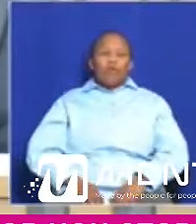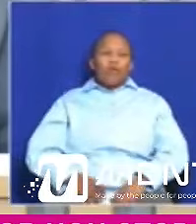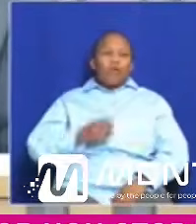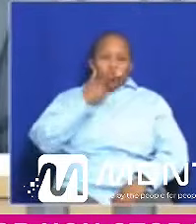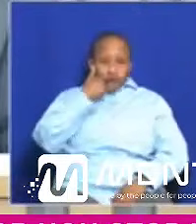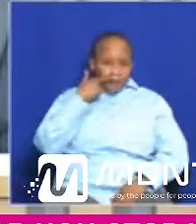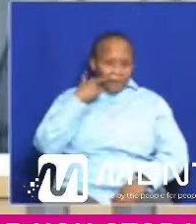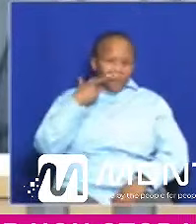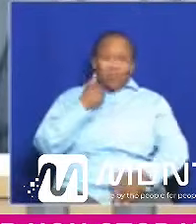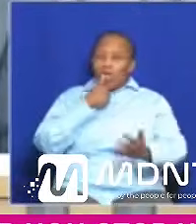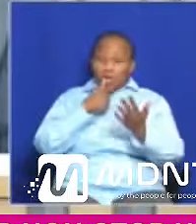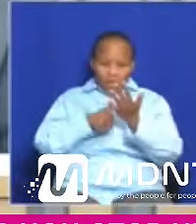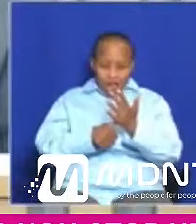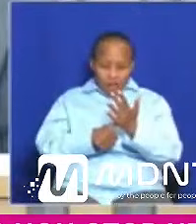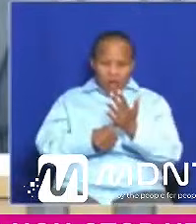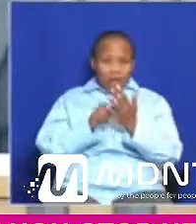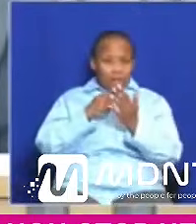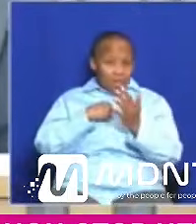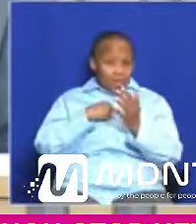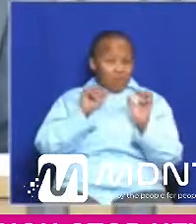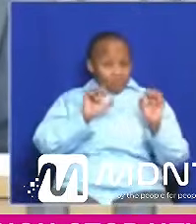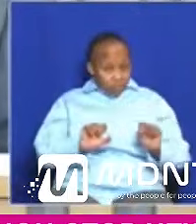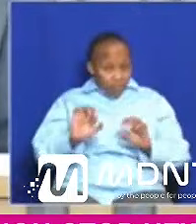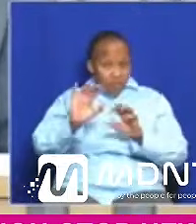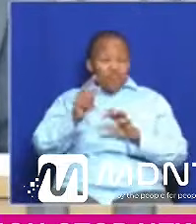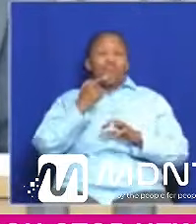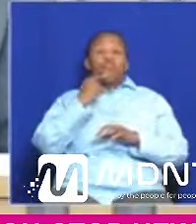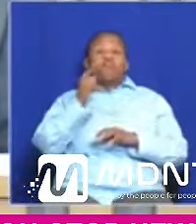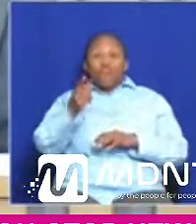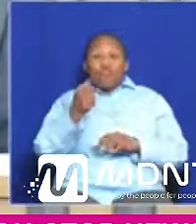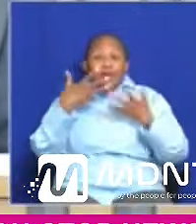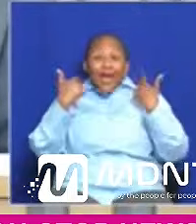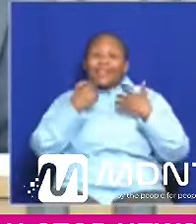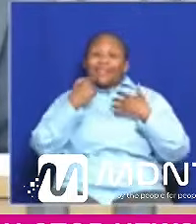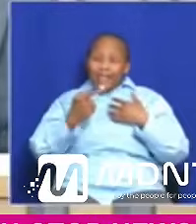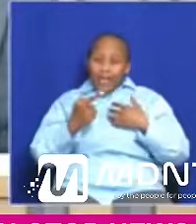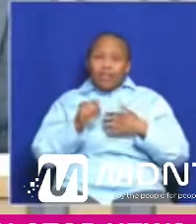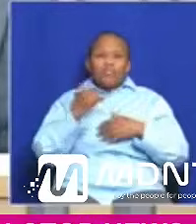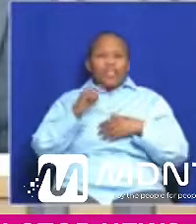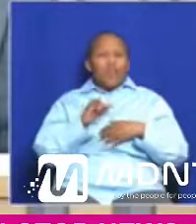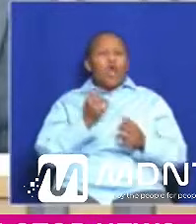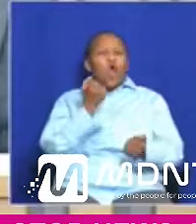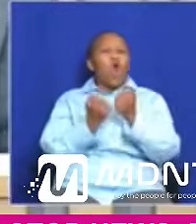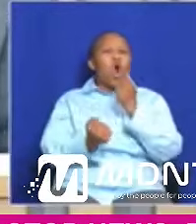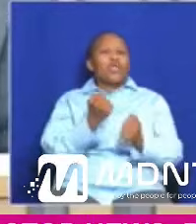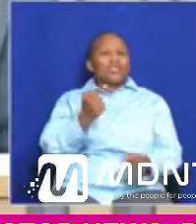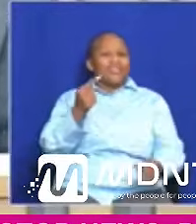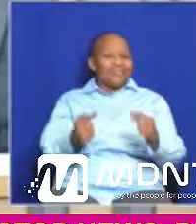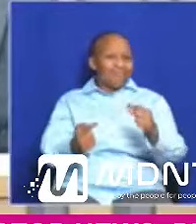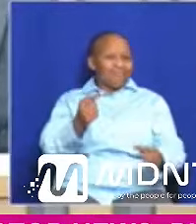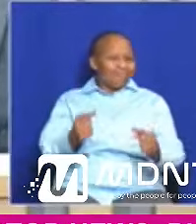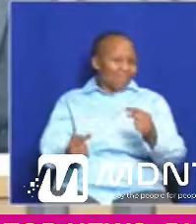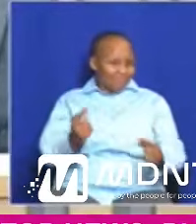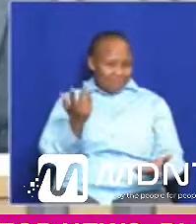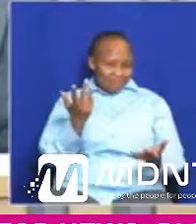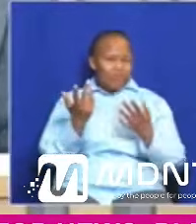on trial regarding this contract. Yes. And you and I had an engagement about you must wait for the question to come because you can